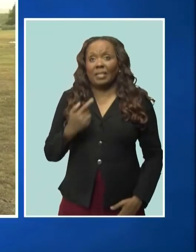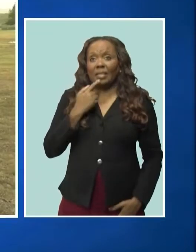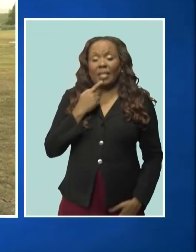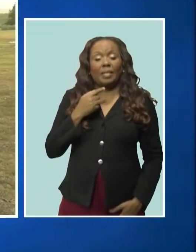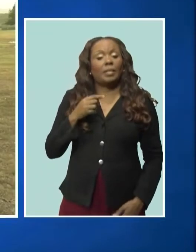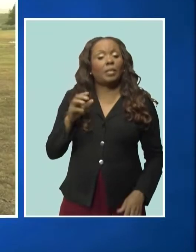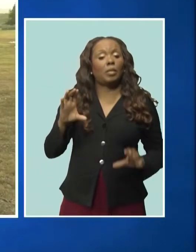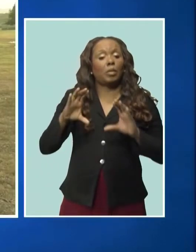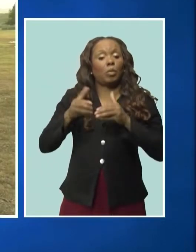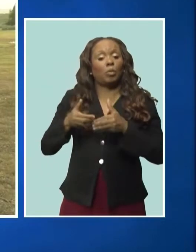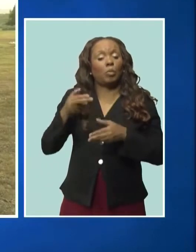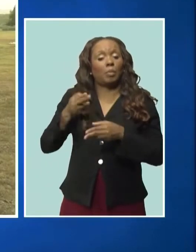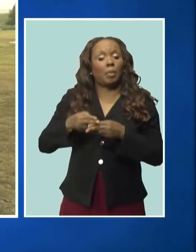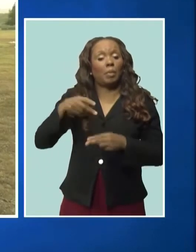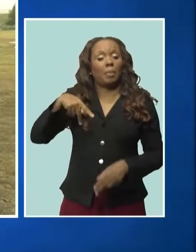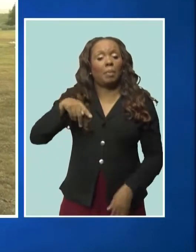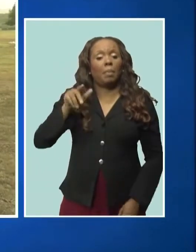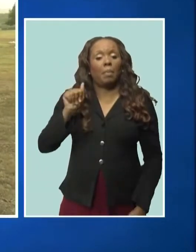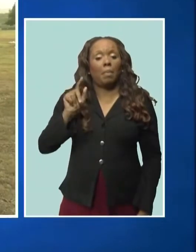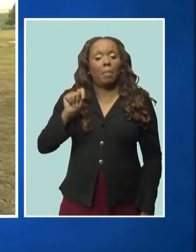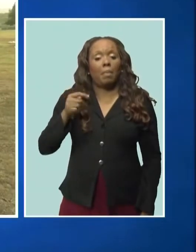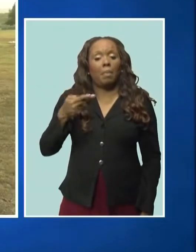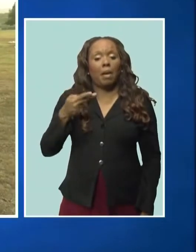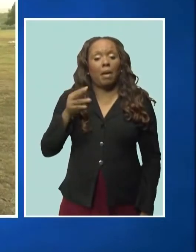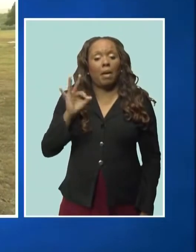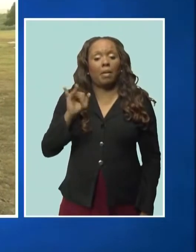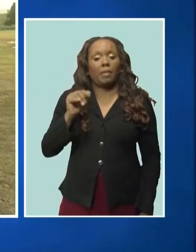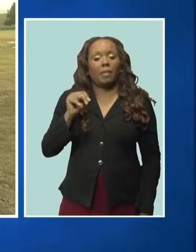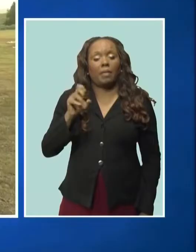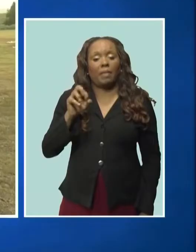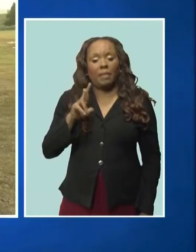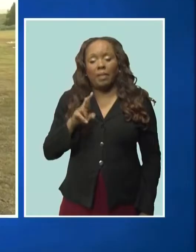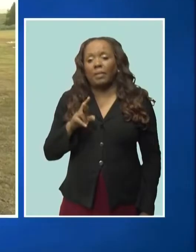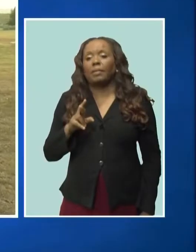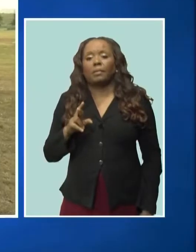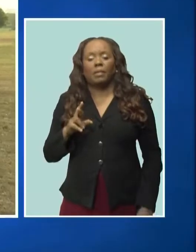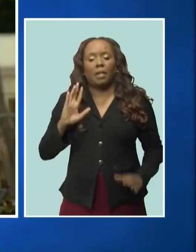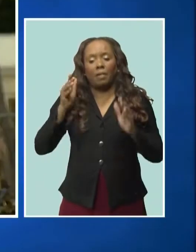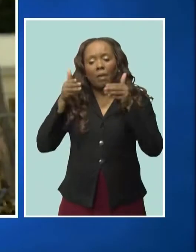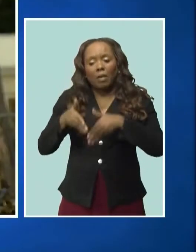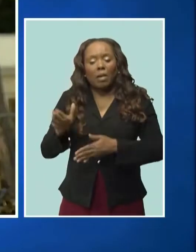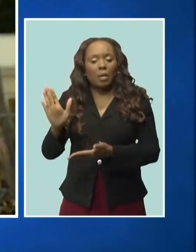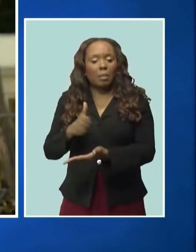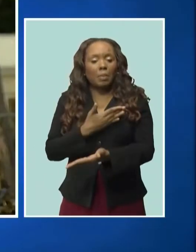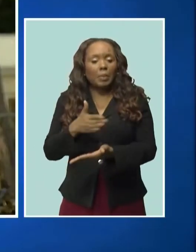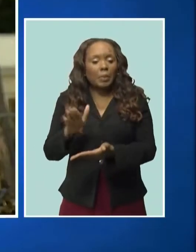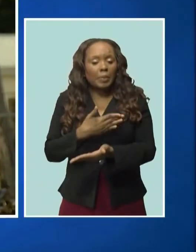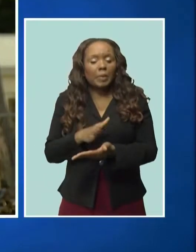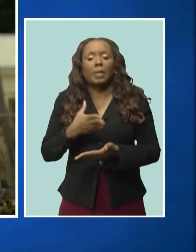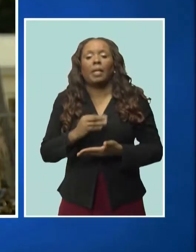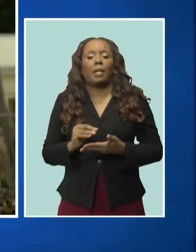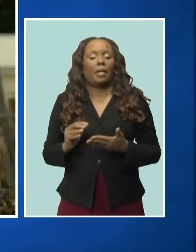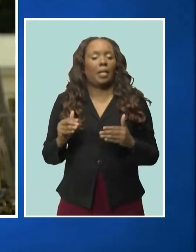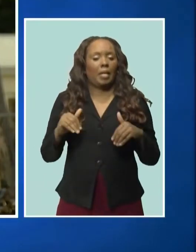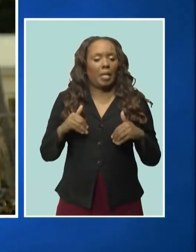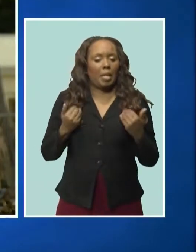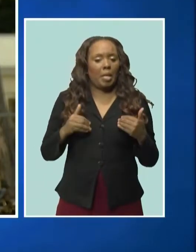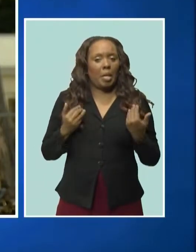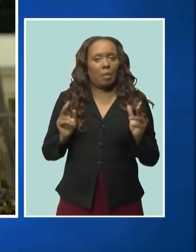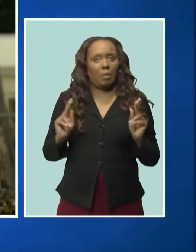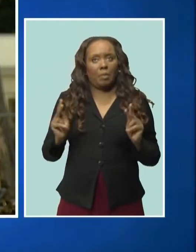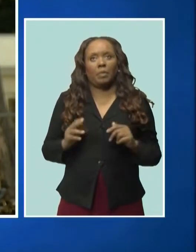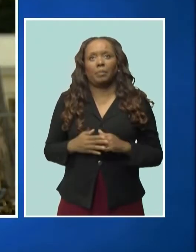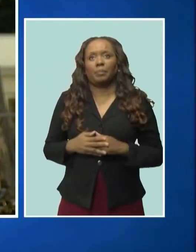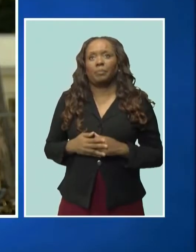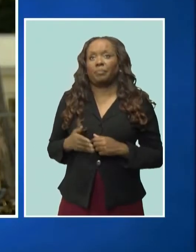Pathfinder Band not only focuses on music, but also caters to the needs of young people. Our aim is to grow from strength